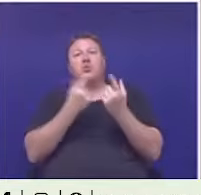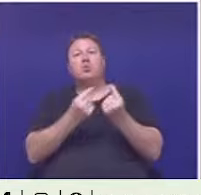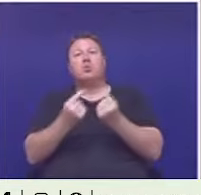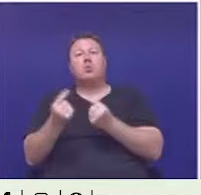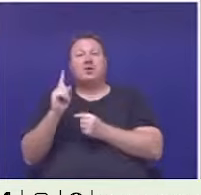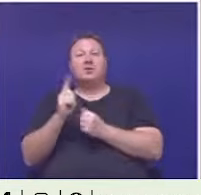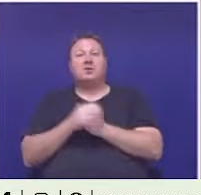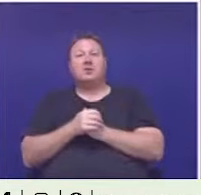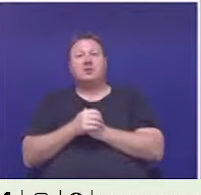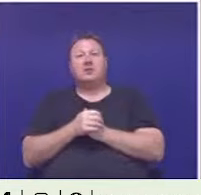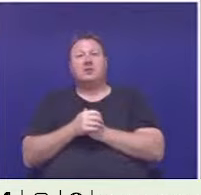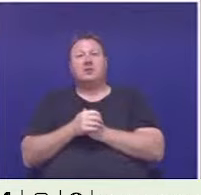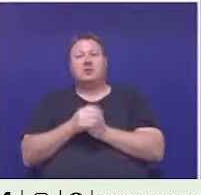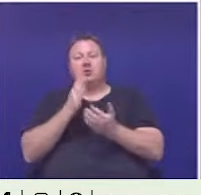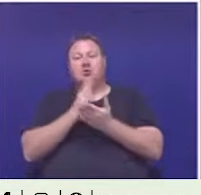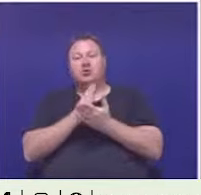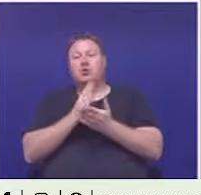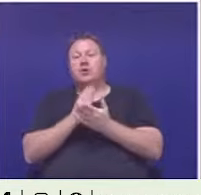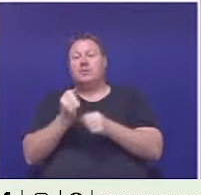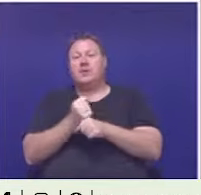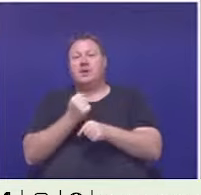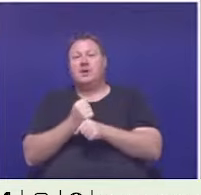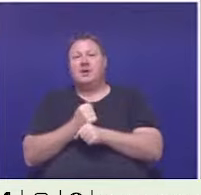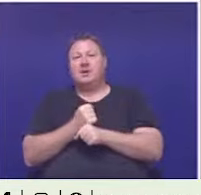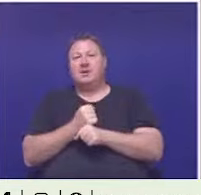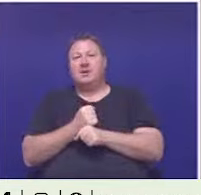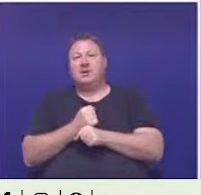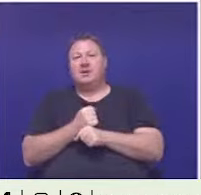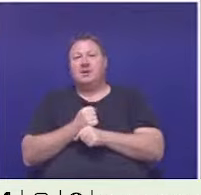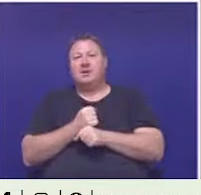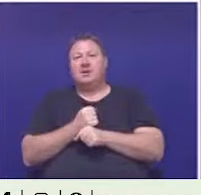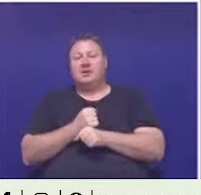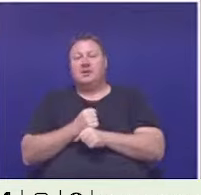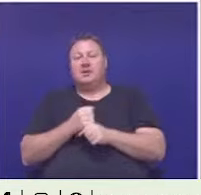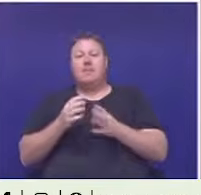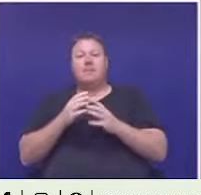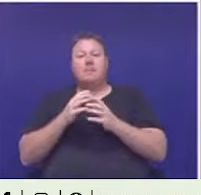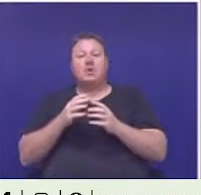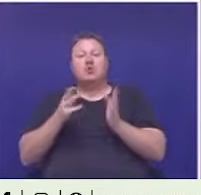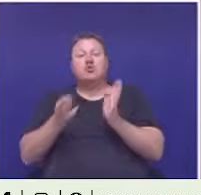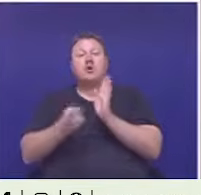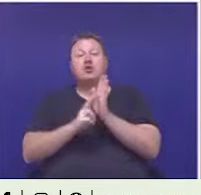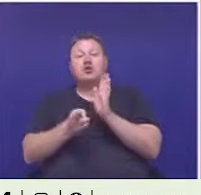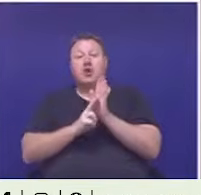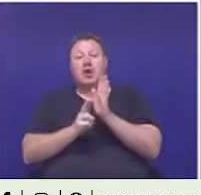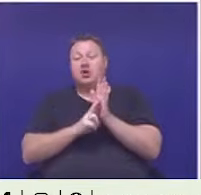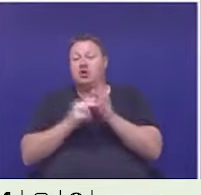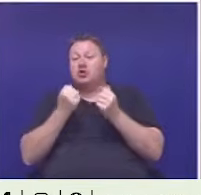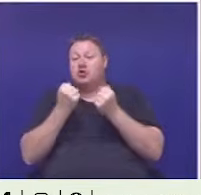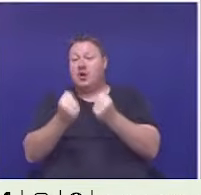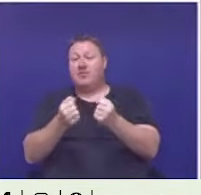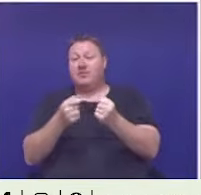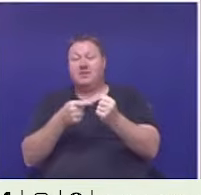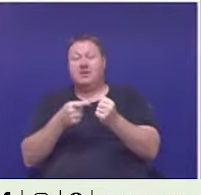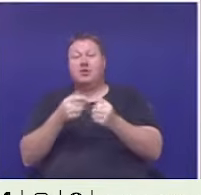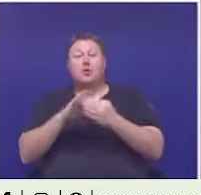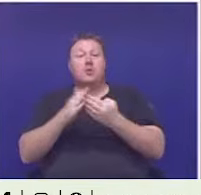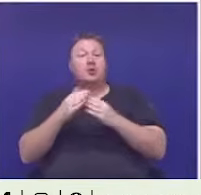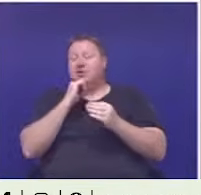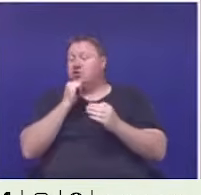sure that the mass registration drive, the Banapele mass registration drive, is targeting communities that are